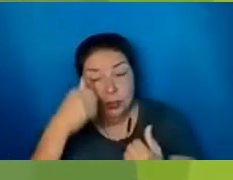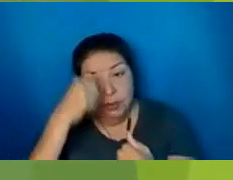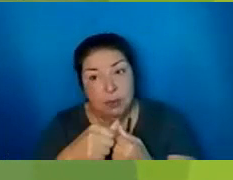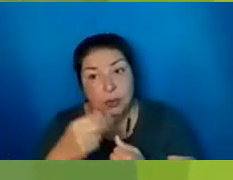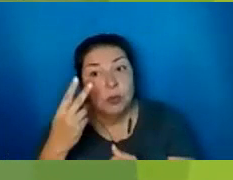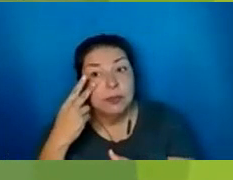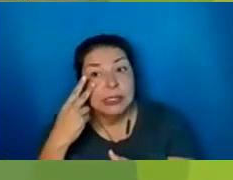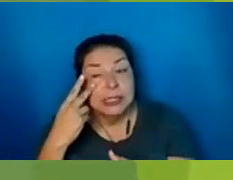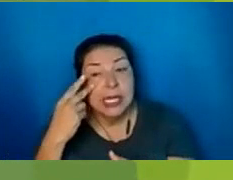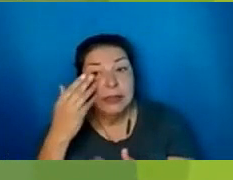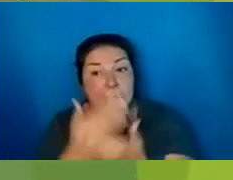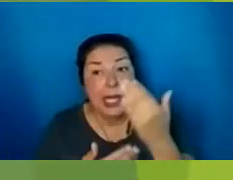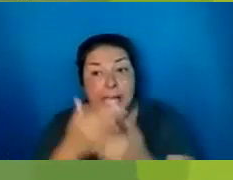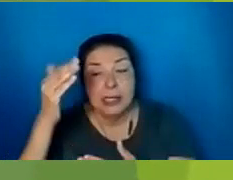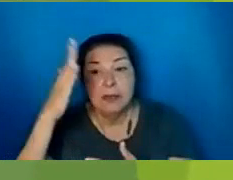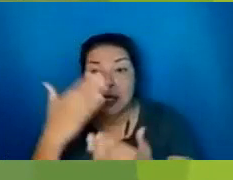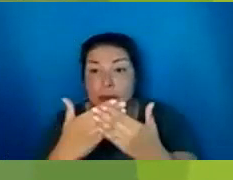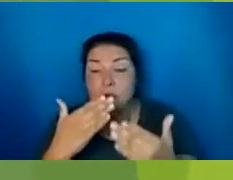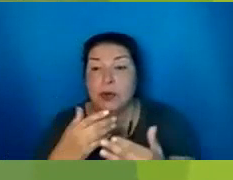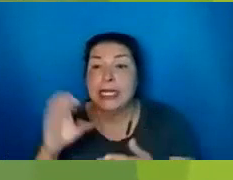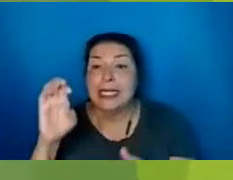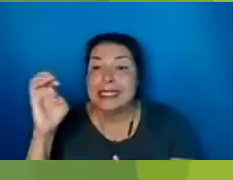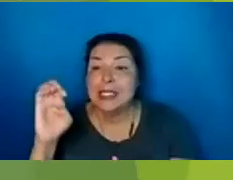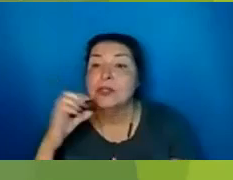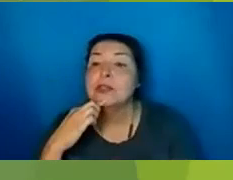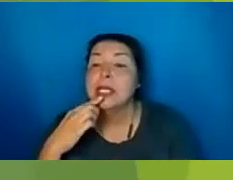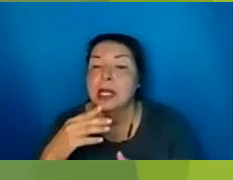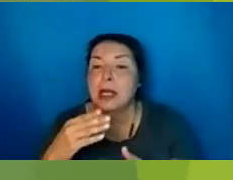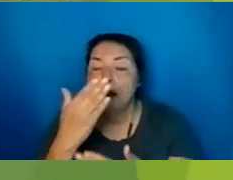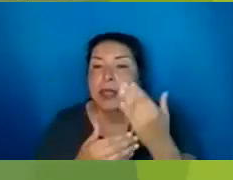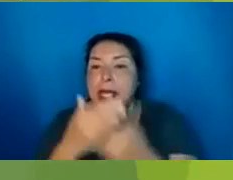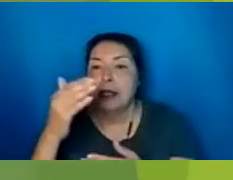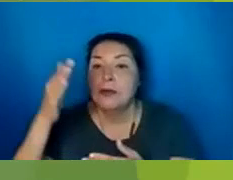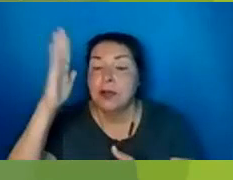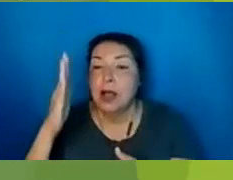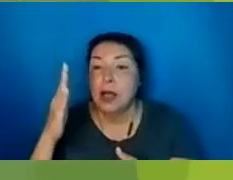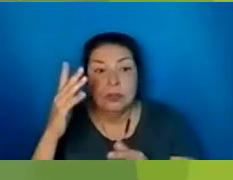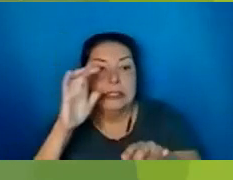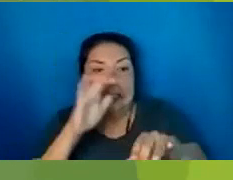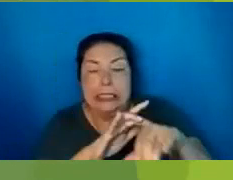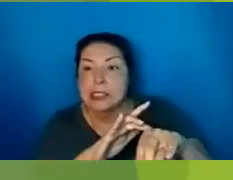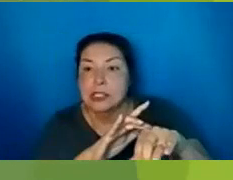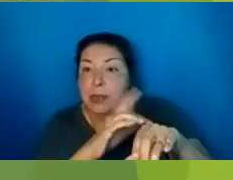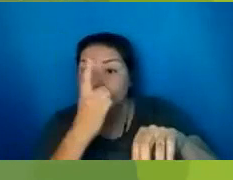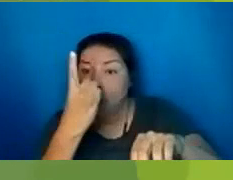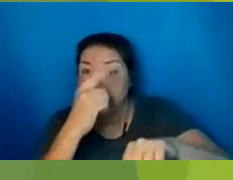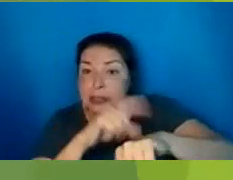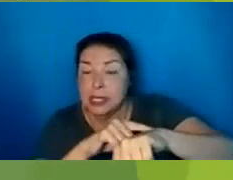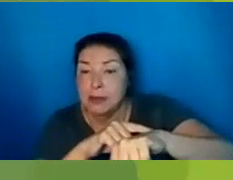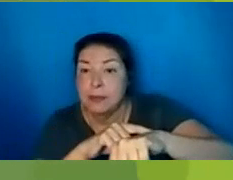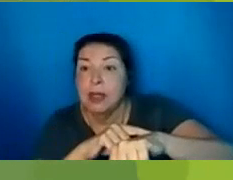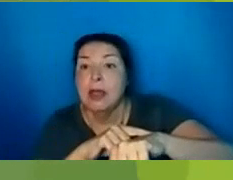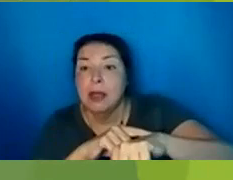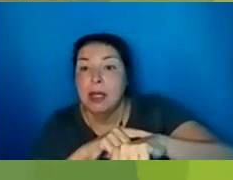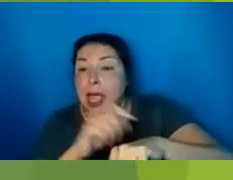before. Ezekiel said the hand of God fell on him in one case and was on him in